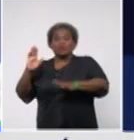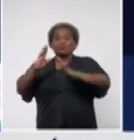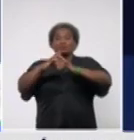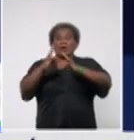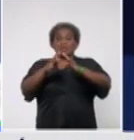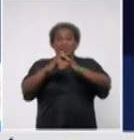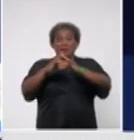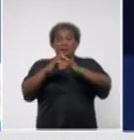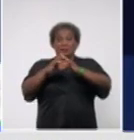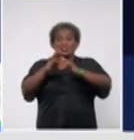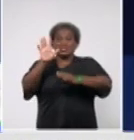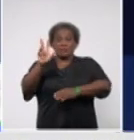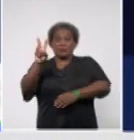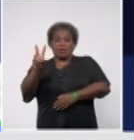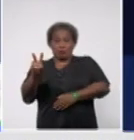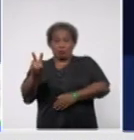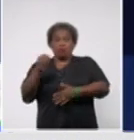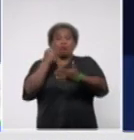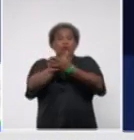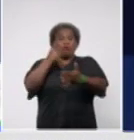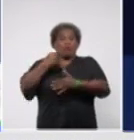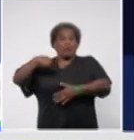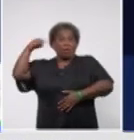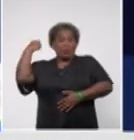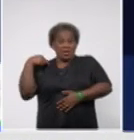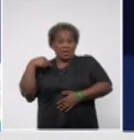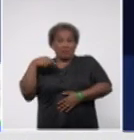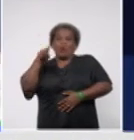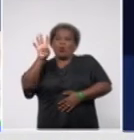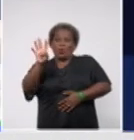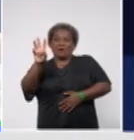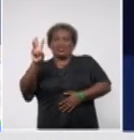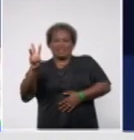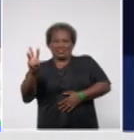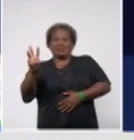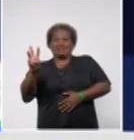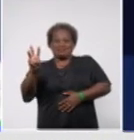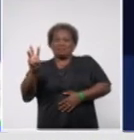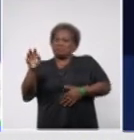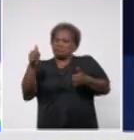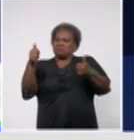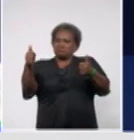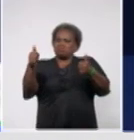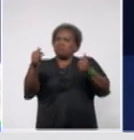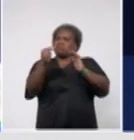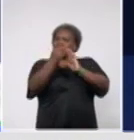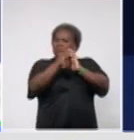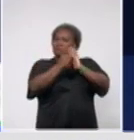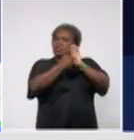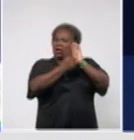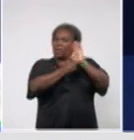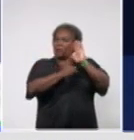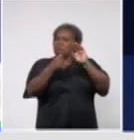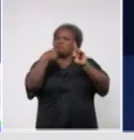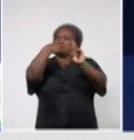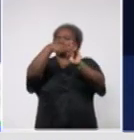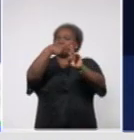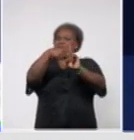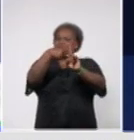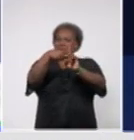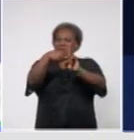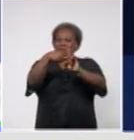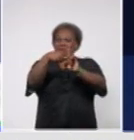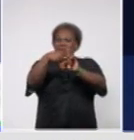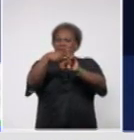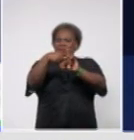28 people were discharged from Havana, 8 from Matanzas, 4 in Santiago de Cuba, 4 in